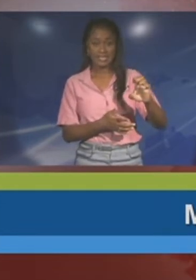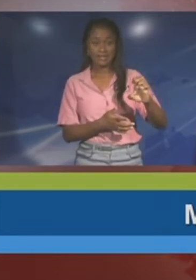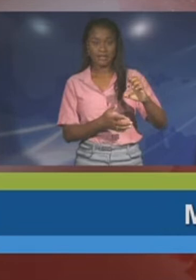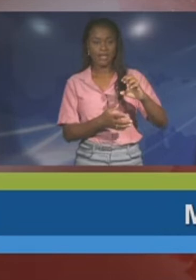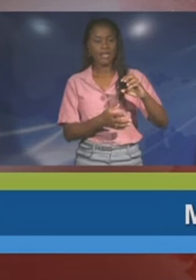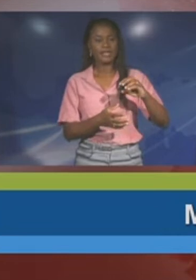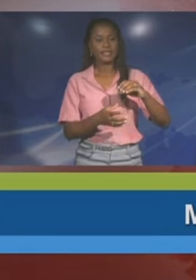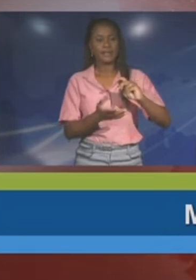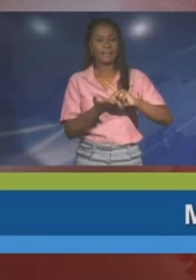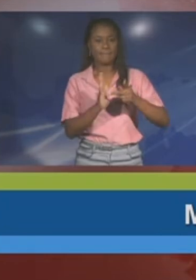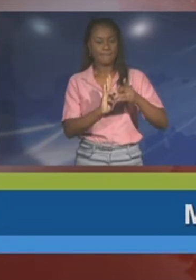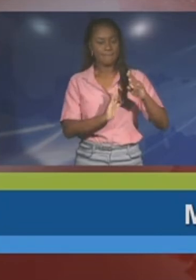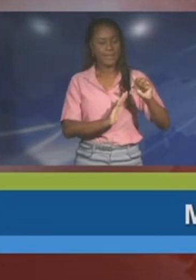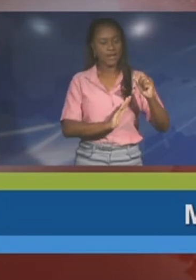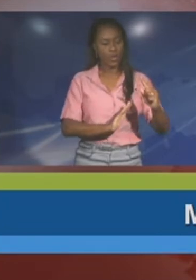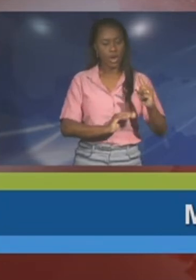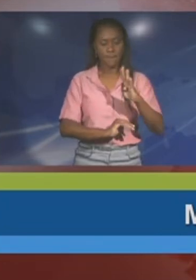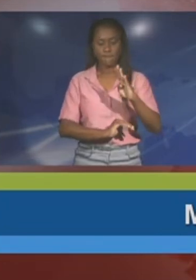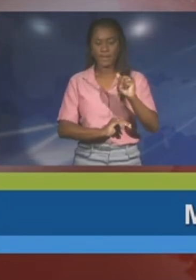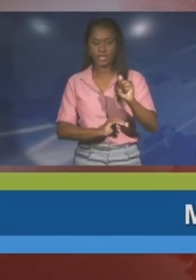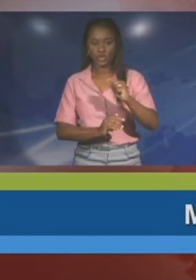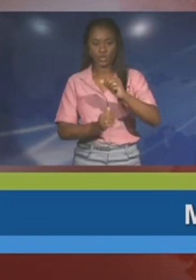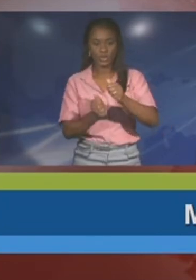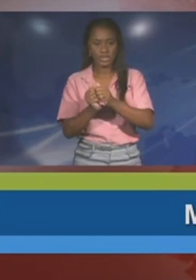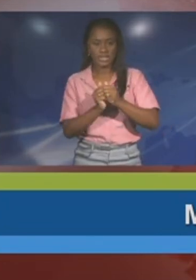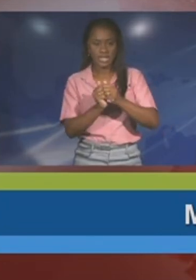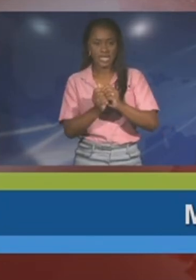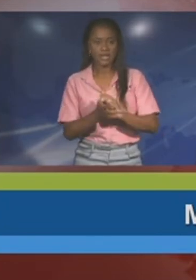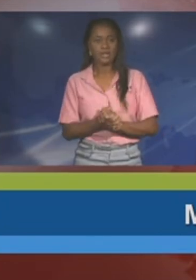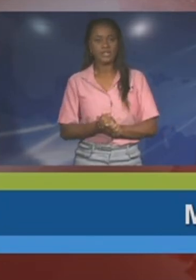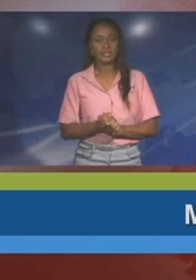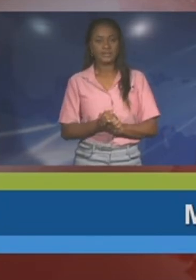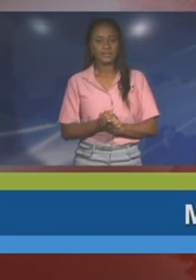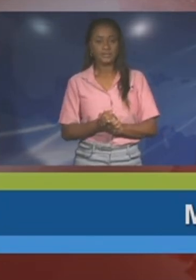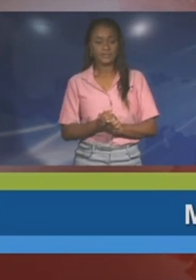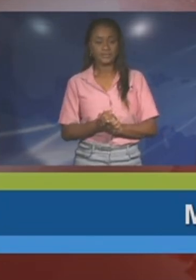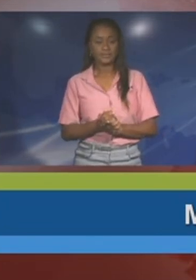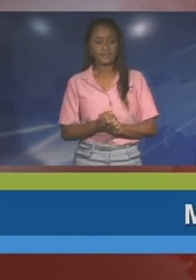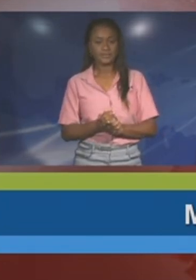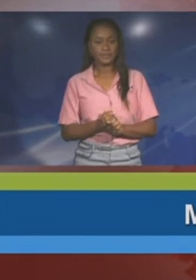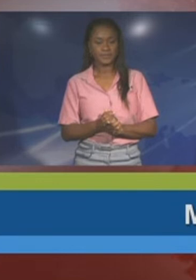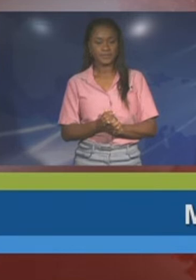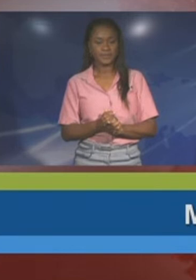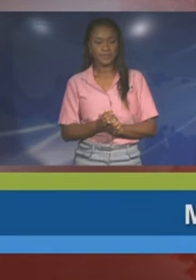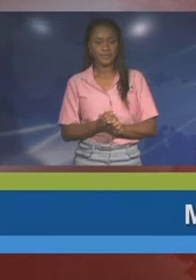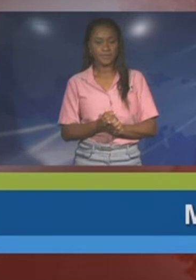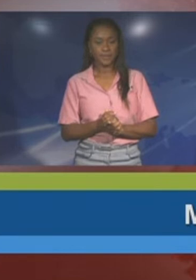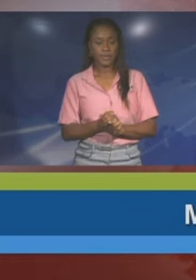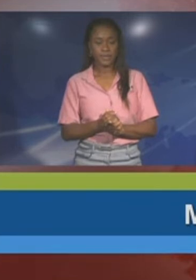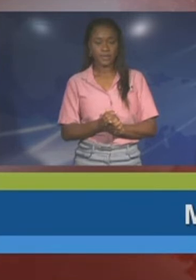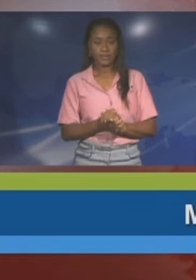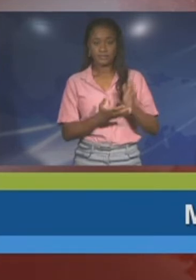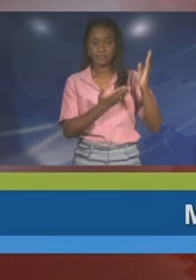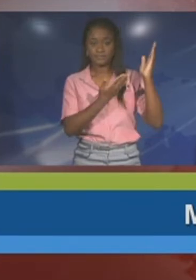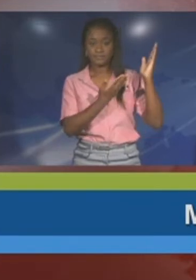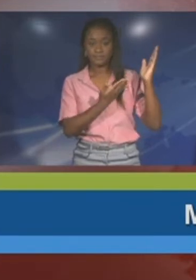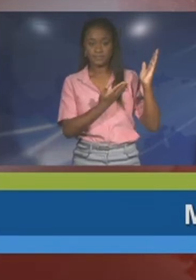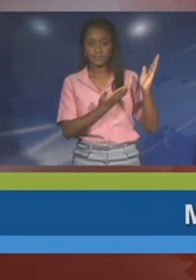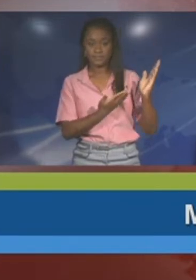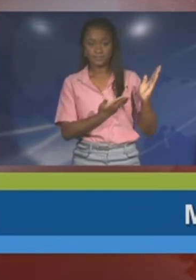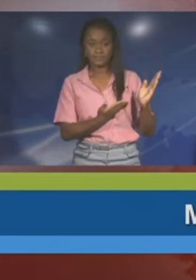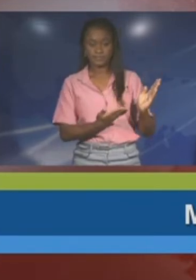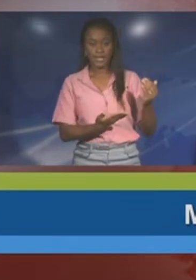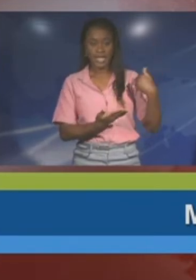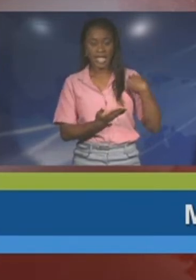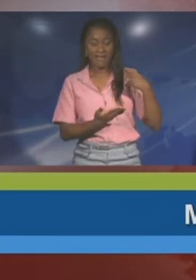BA2. The following subvariants have been prioritized for monitoring. Go to the next slide. We see a number of